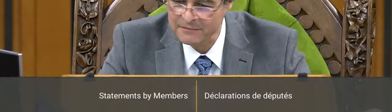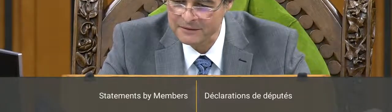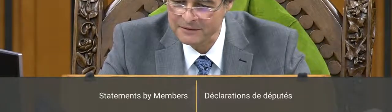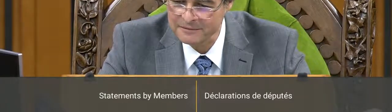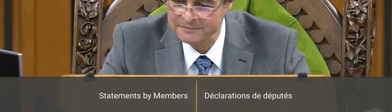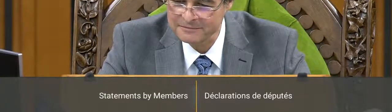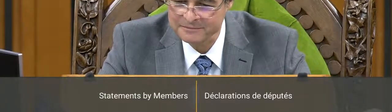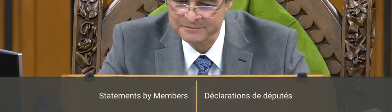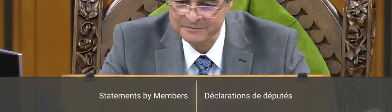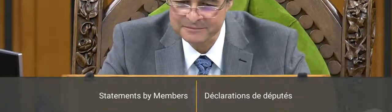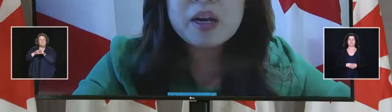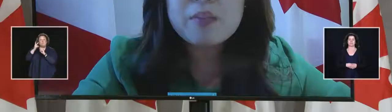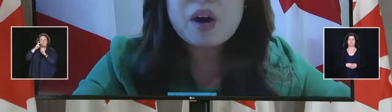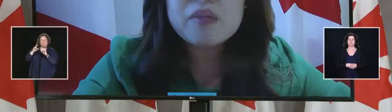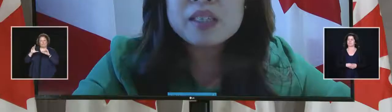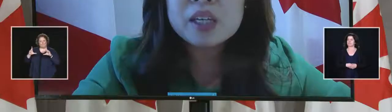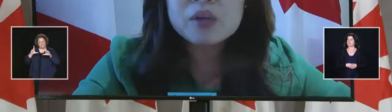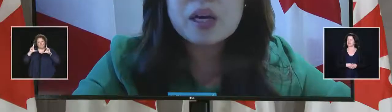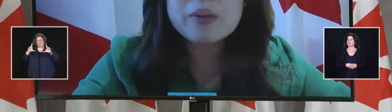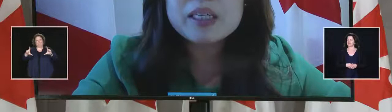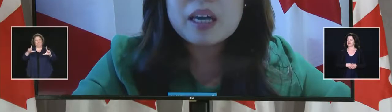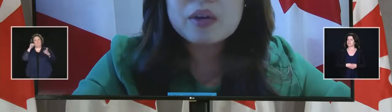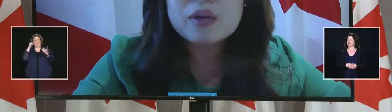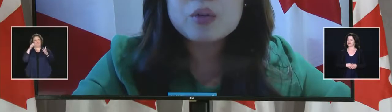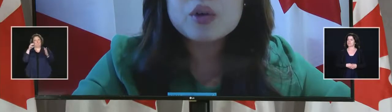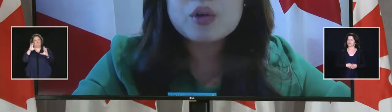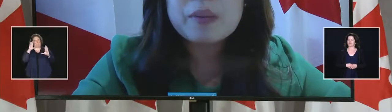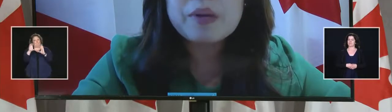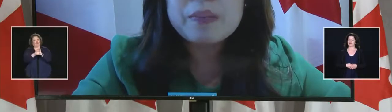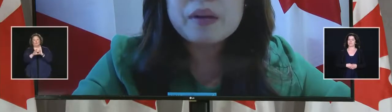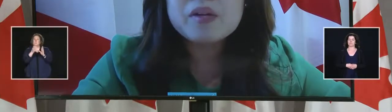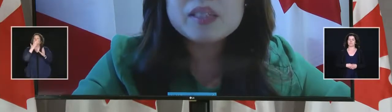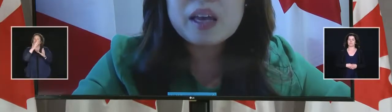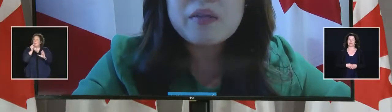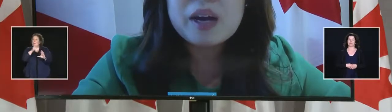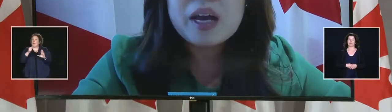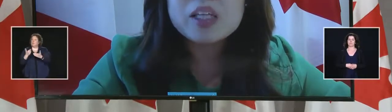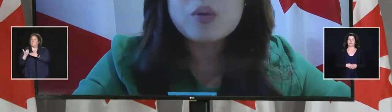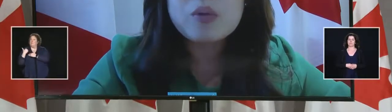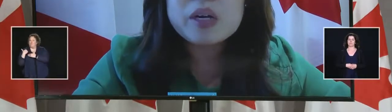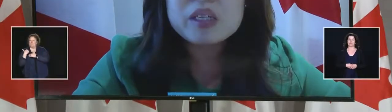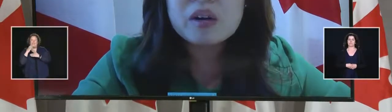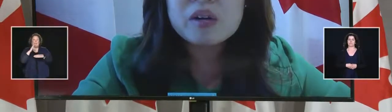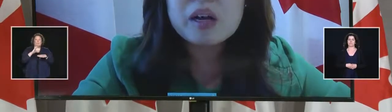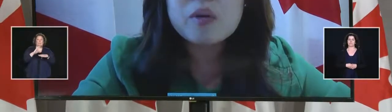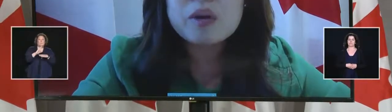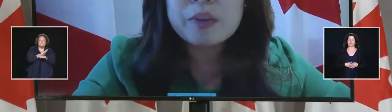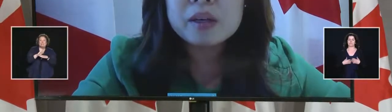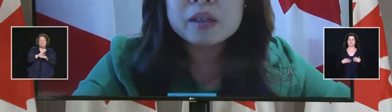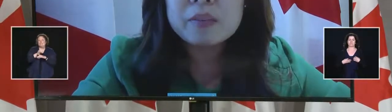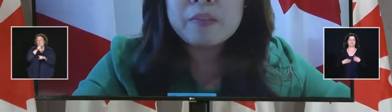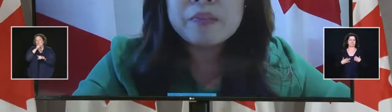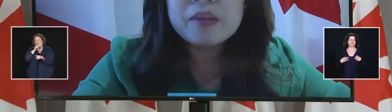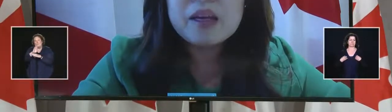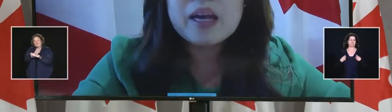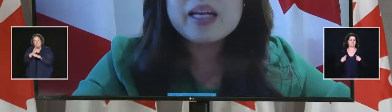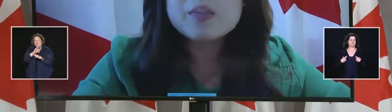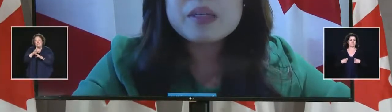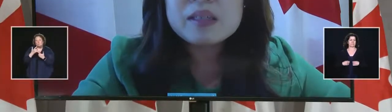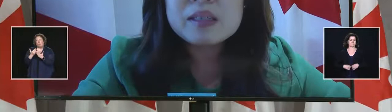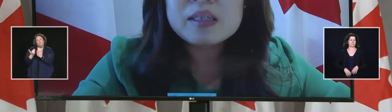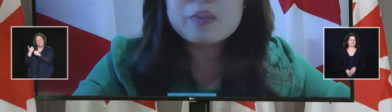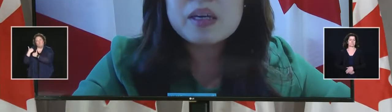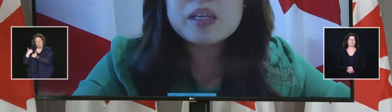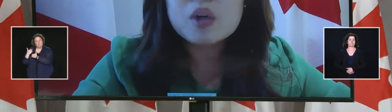Mr. Speaker, I just want to say... And private sector coming together to ensure that people are safe as we restart and rebuild. And